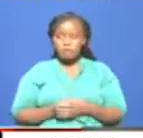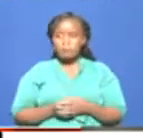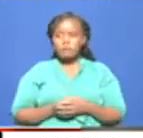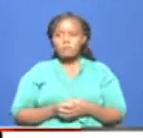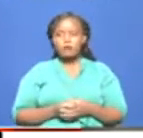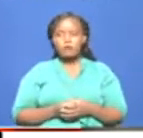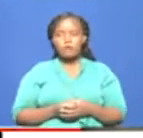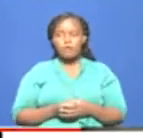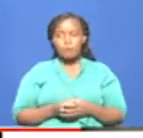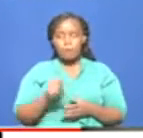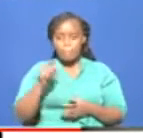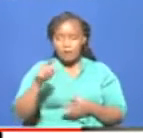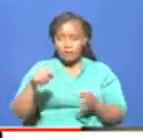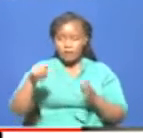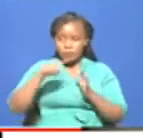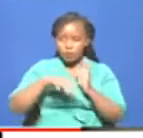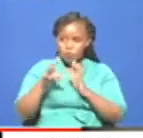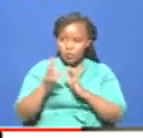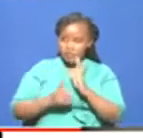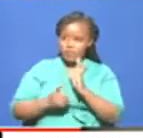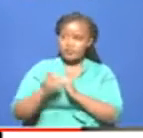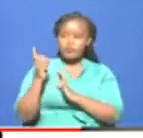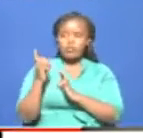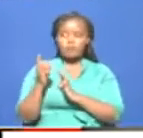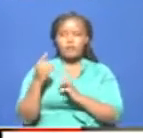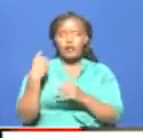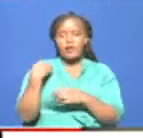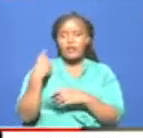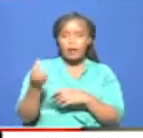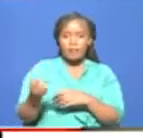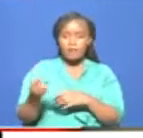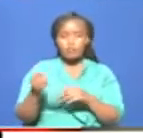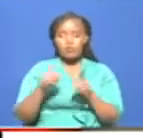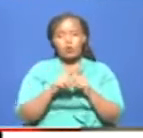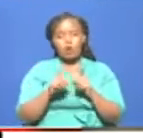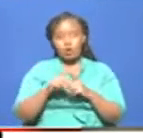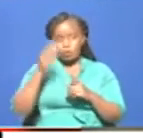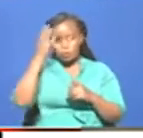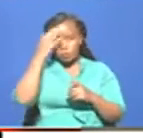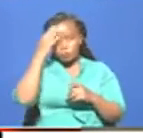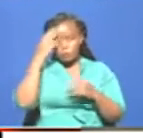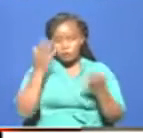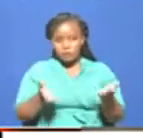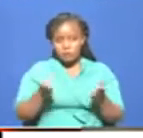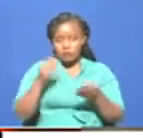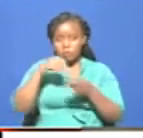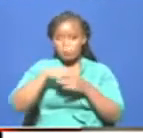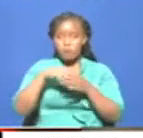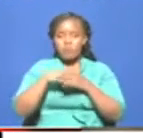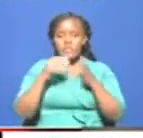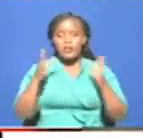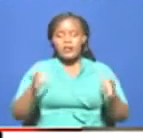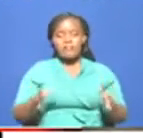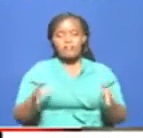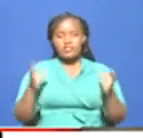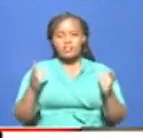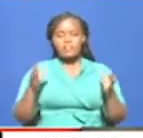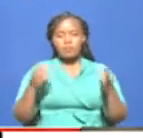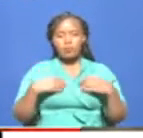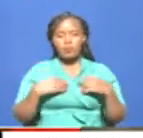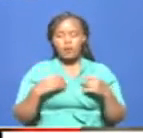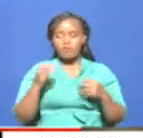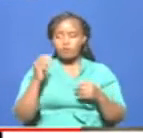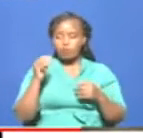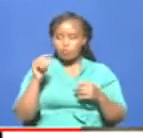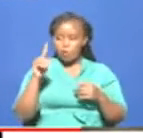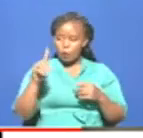spaceport, we developed numbers and we were able to determine that the investor will be able to make a whooping 1.05